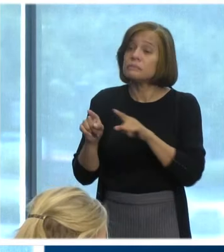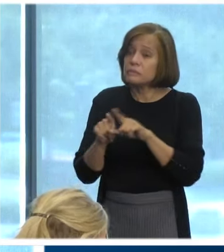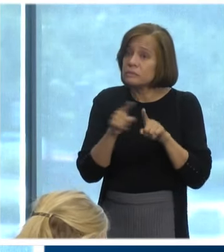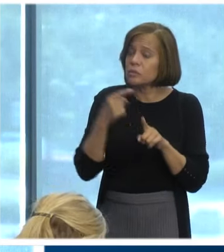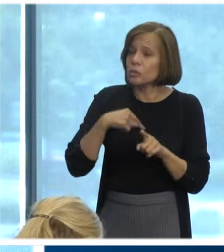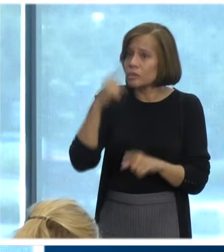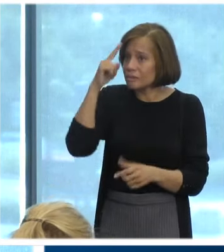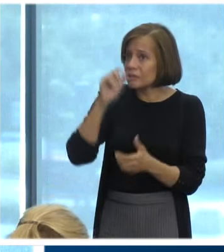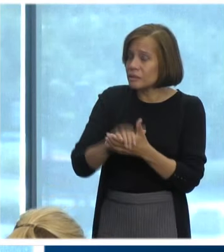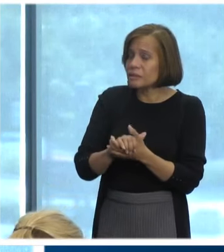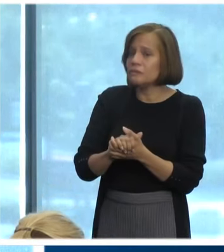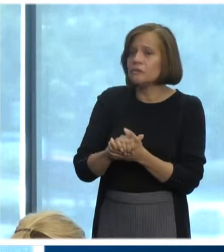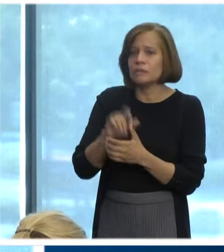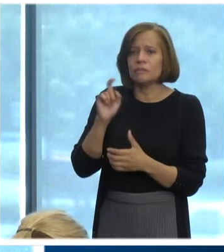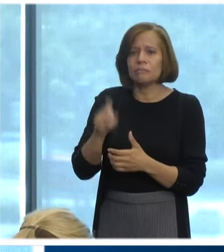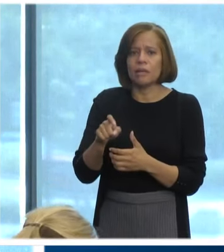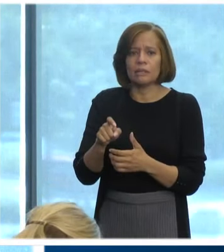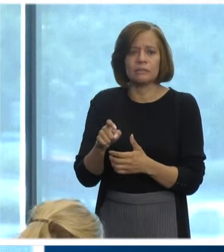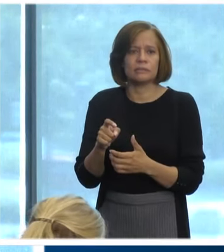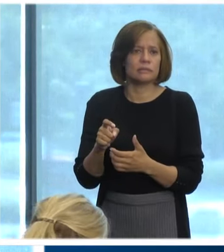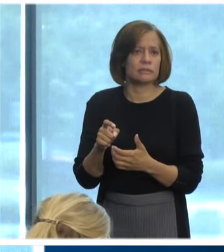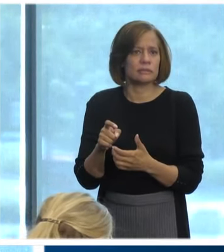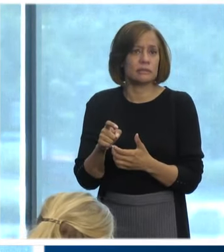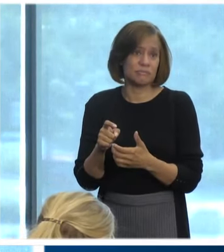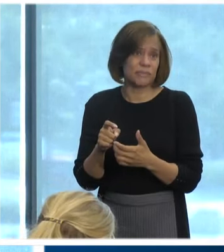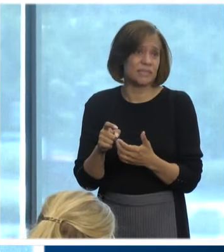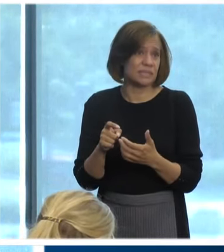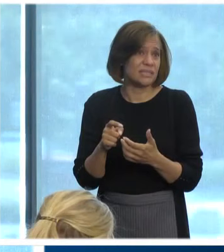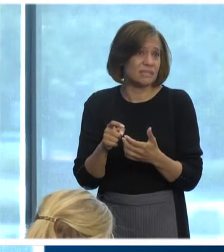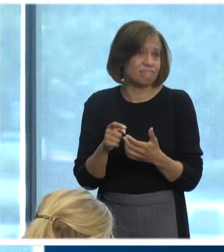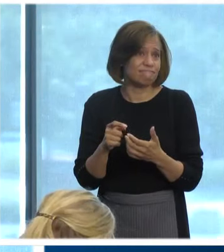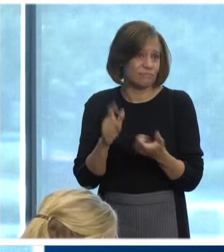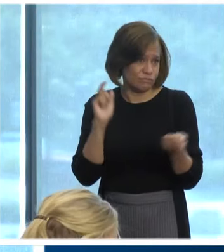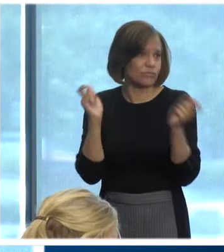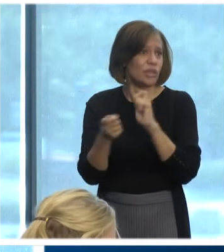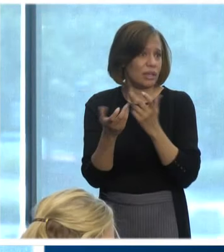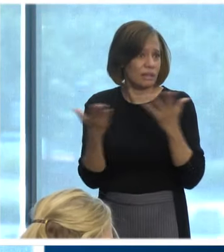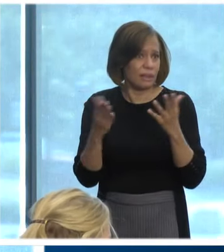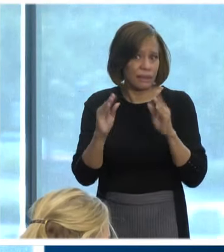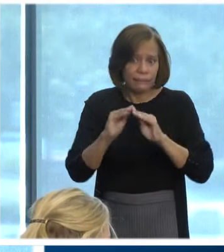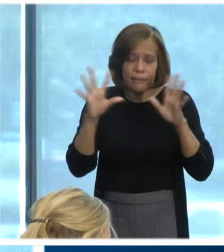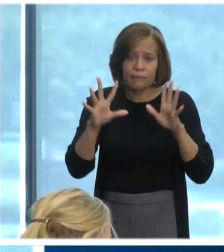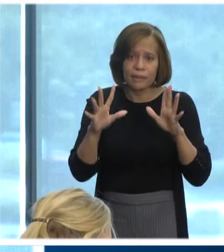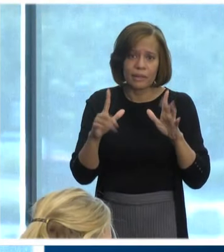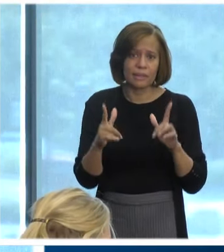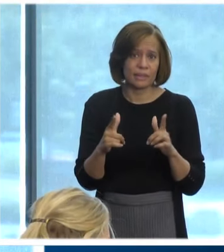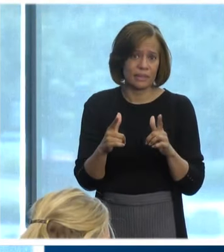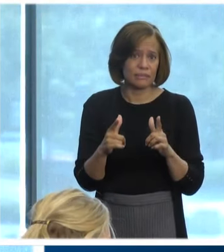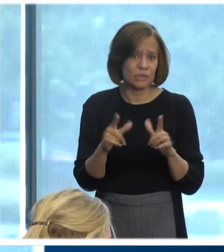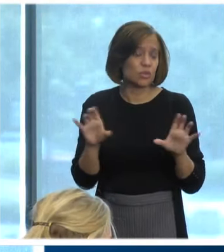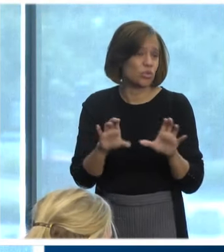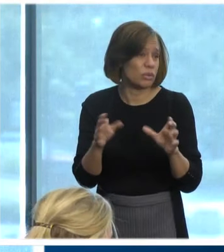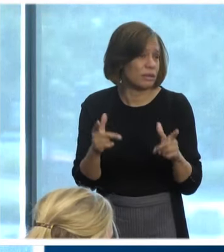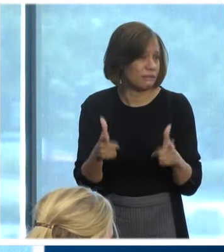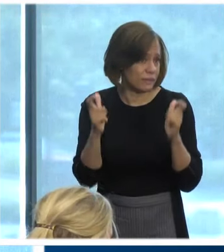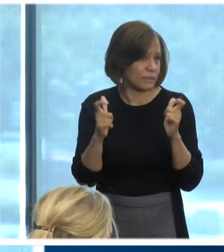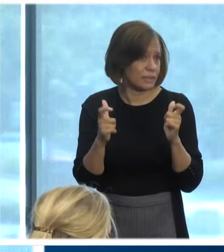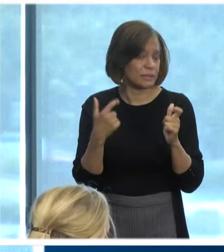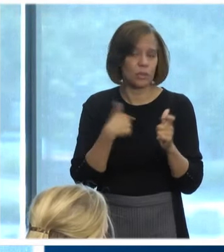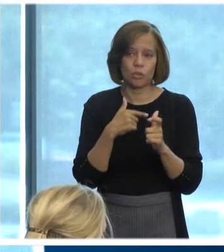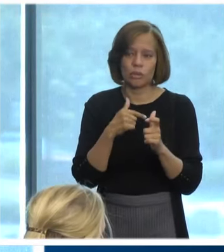that we have to bring a sense of urgency to oversight, accountability, and transparency. And that's why we're pursuing all the changes